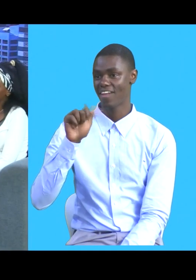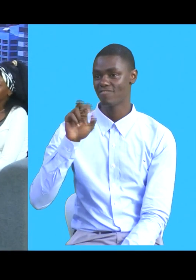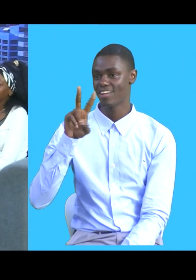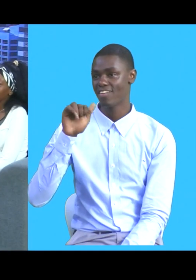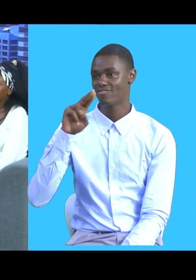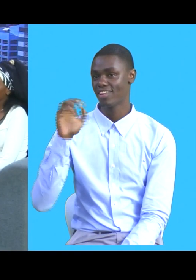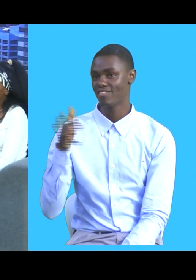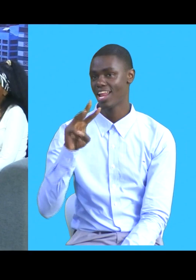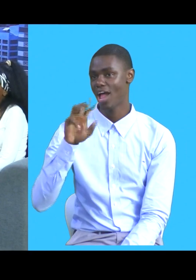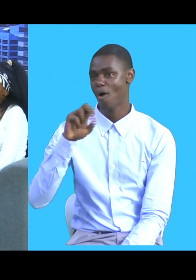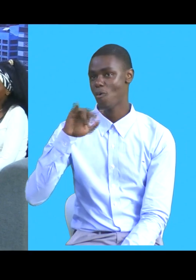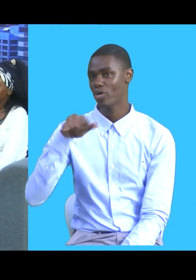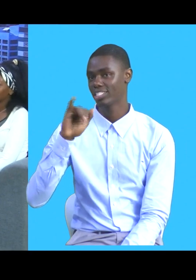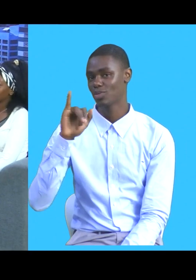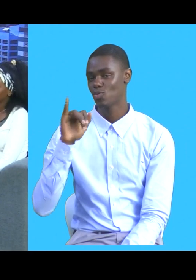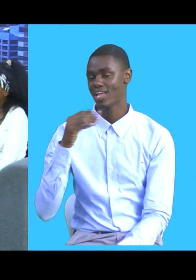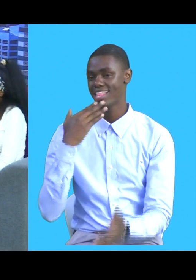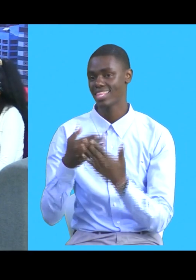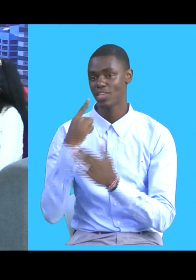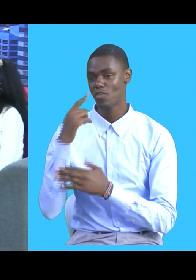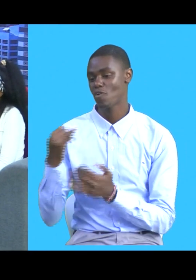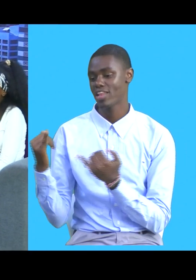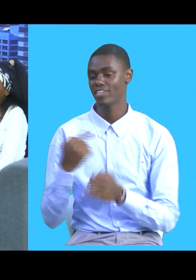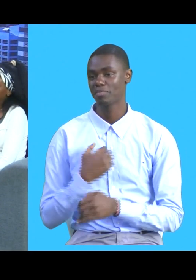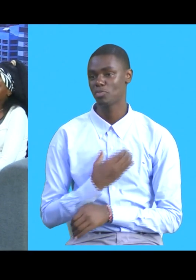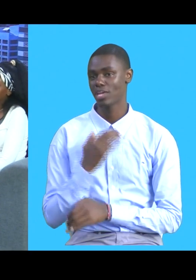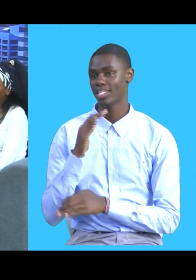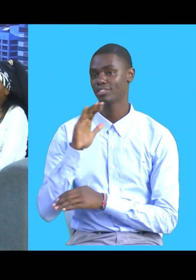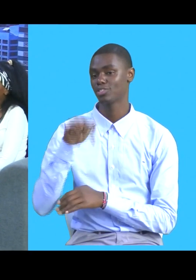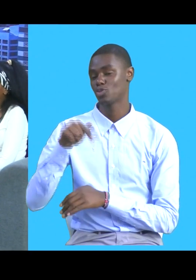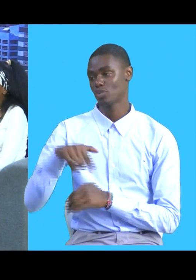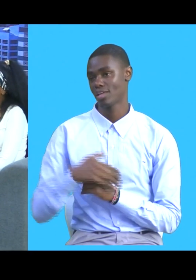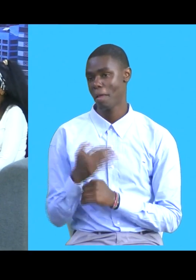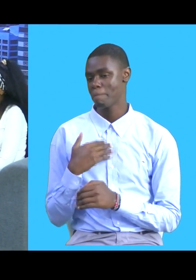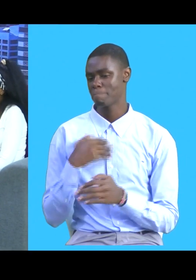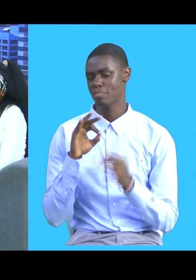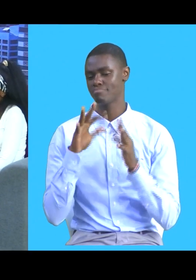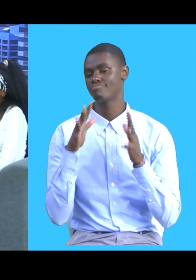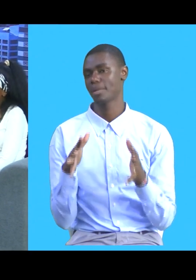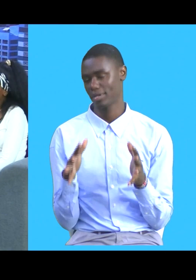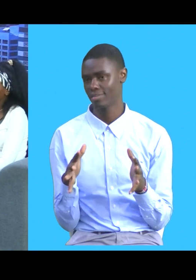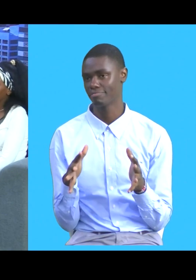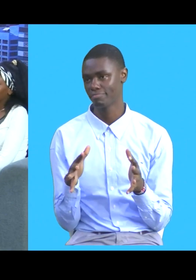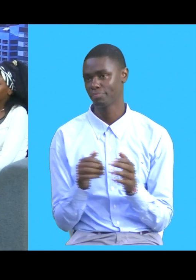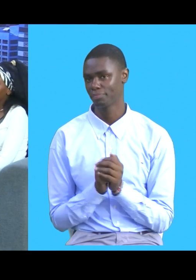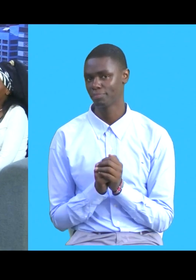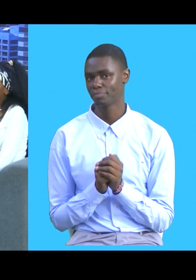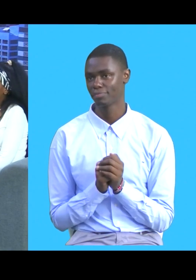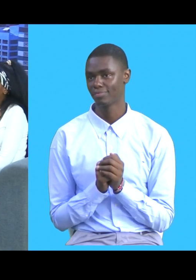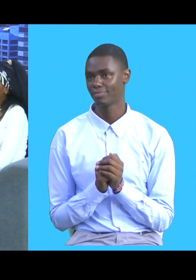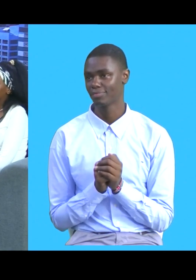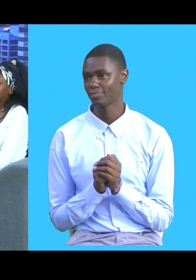Wanjiku. Thank you for inviting me to be your guest today. Yes, I'm a sign language interpreter,